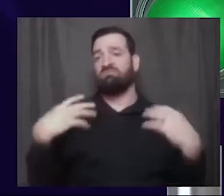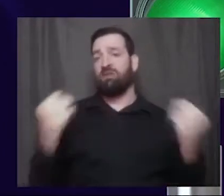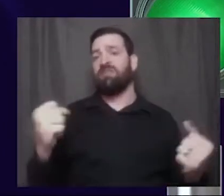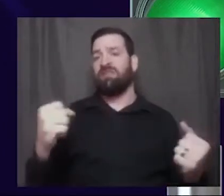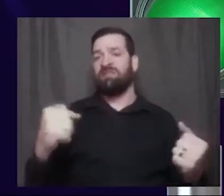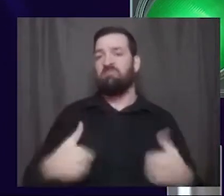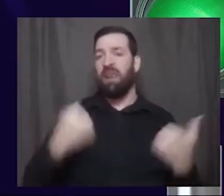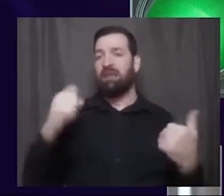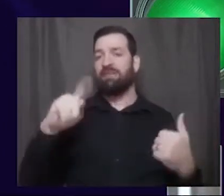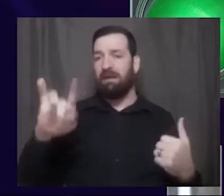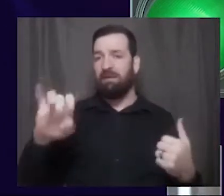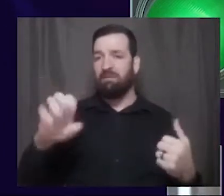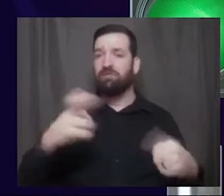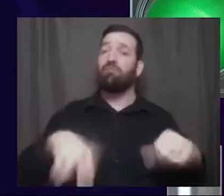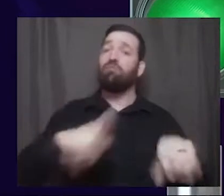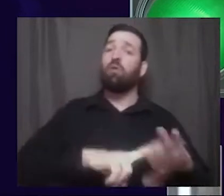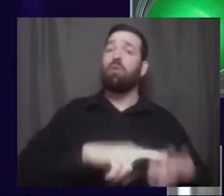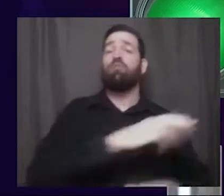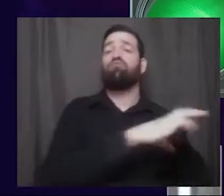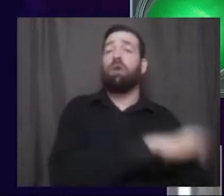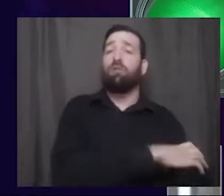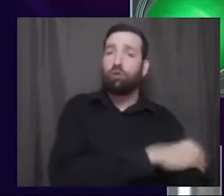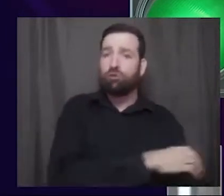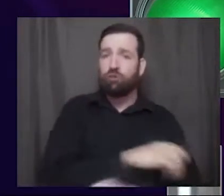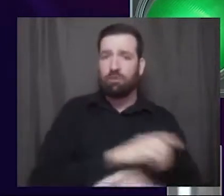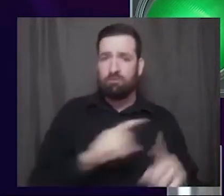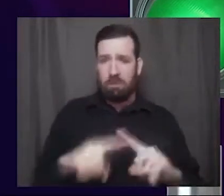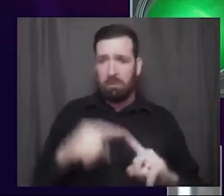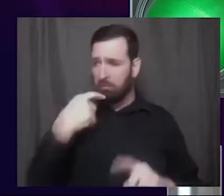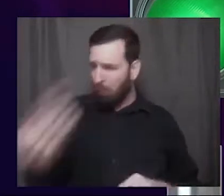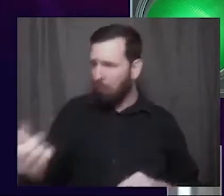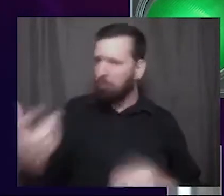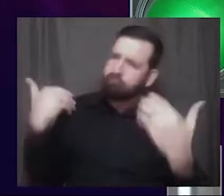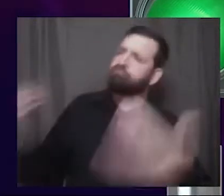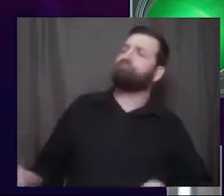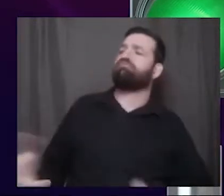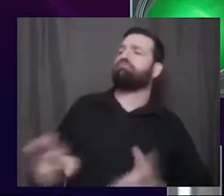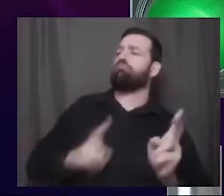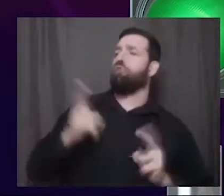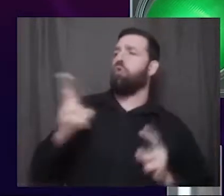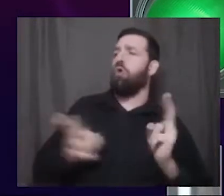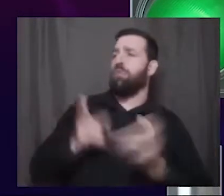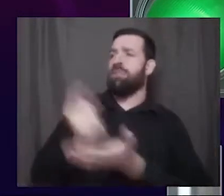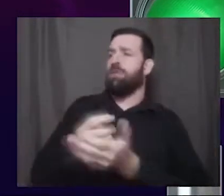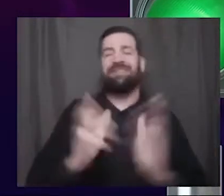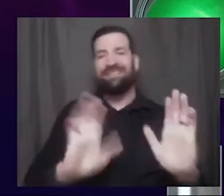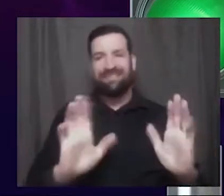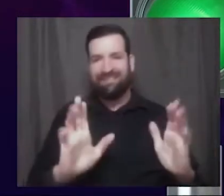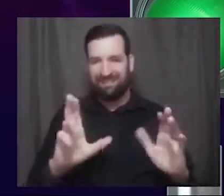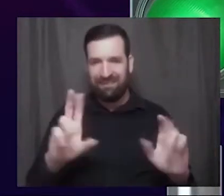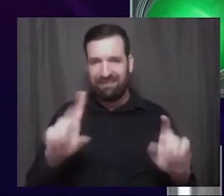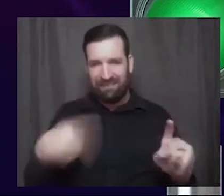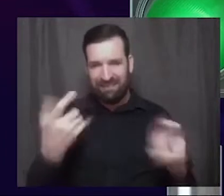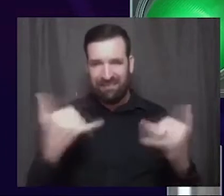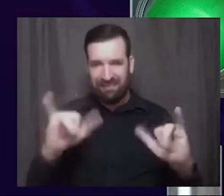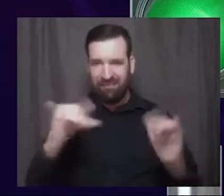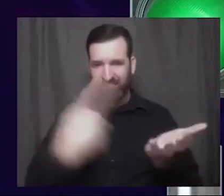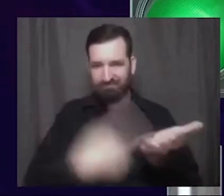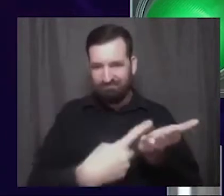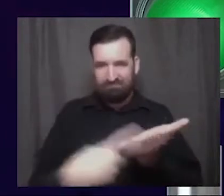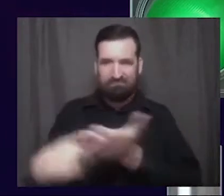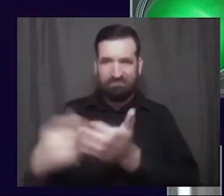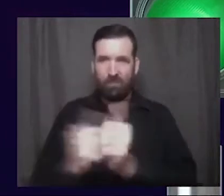pressure. But you wouldn't just tell anyone to go for hormone therapy willy-nilly. You'd still have them talk to all the specialists, right? I